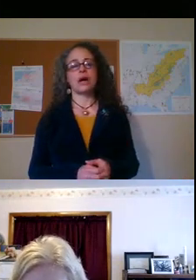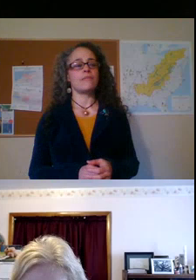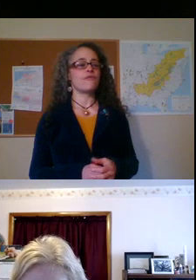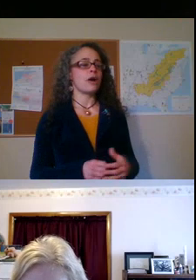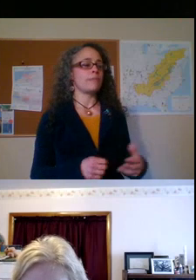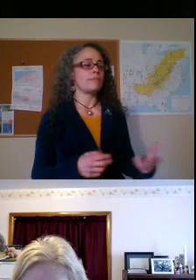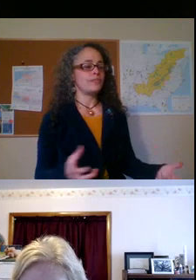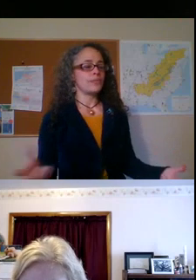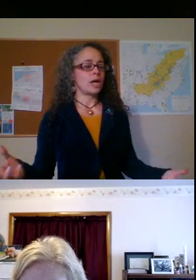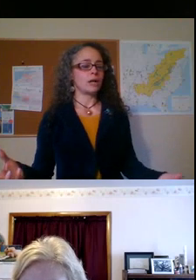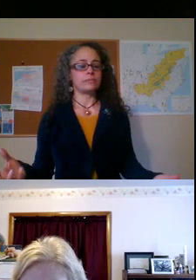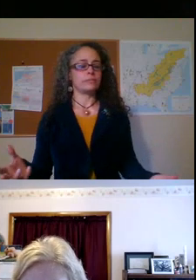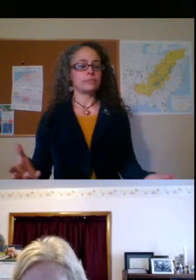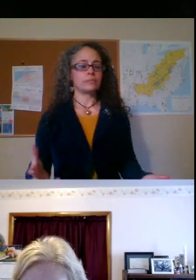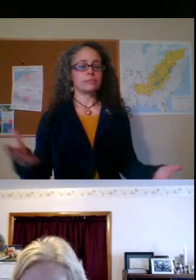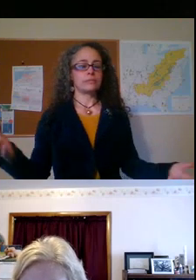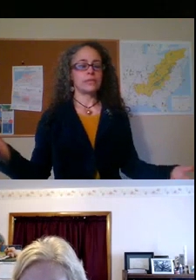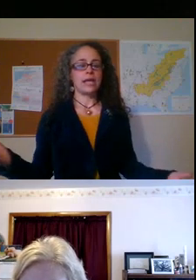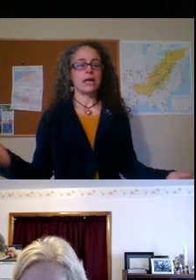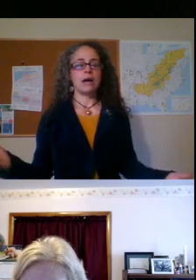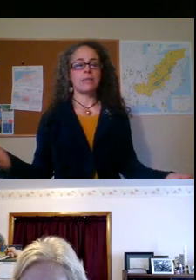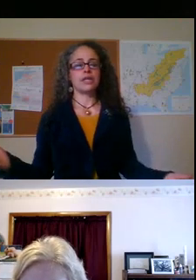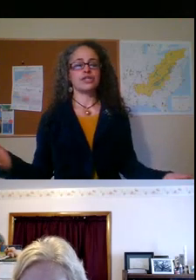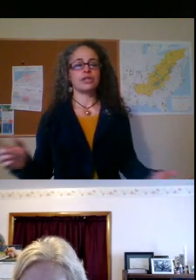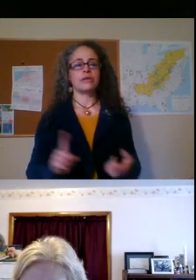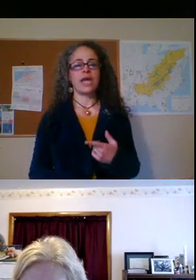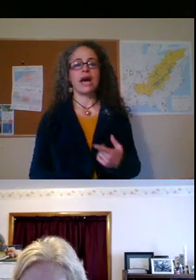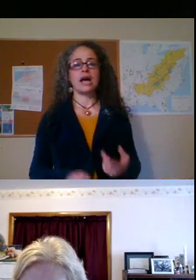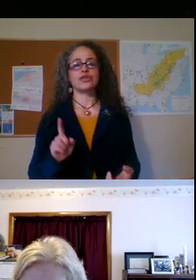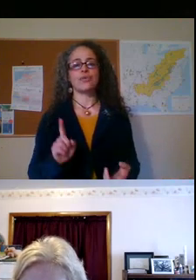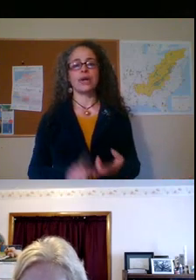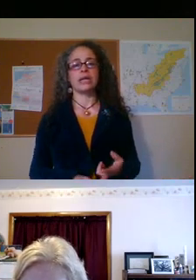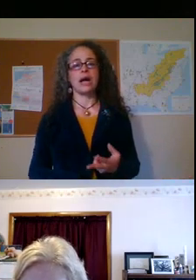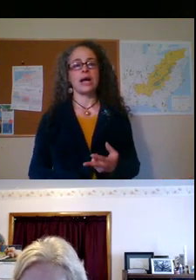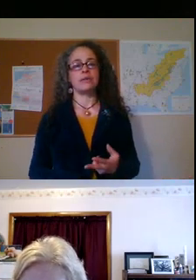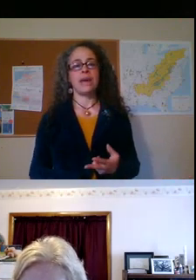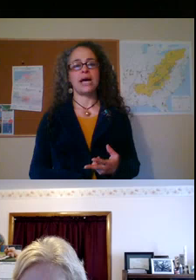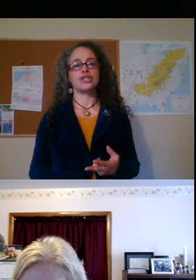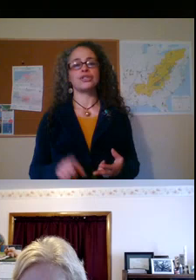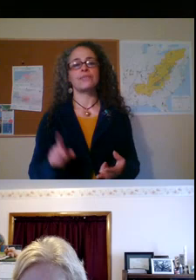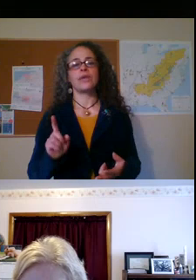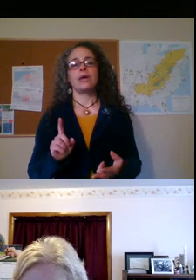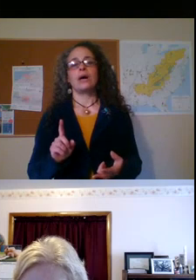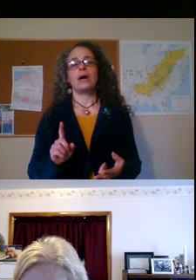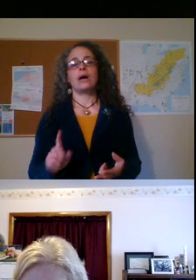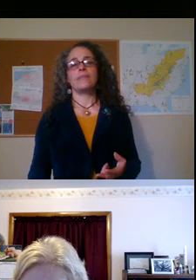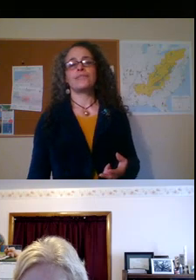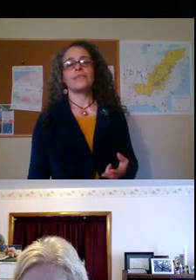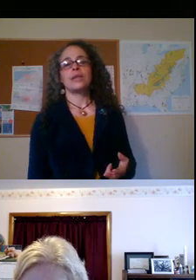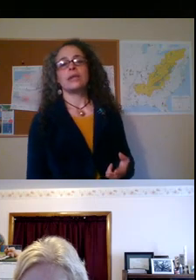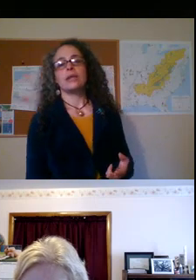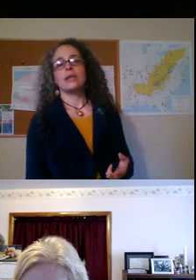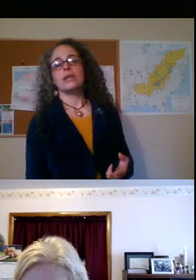30%, would come from any combination of cash or in-kind match.